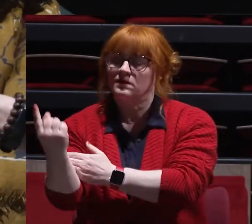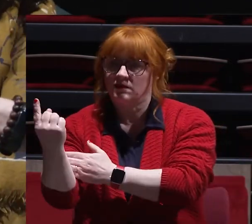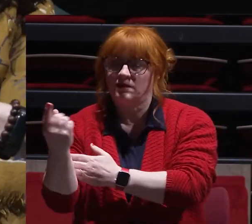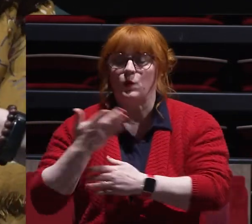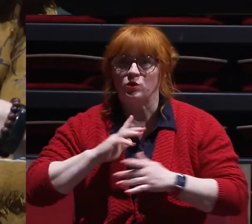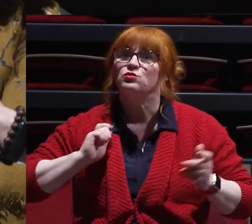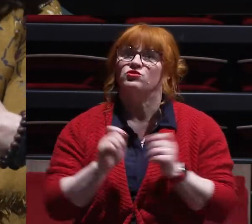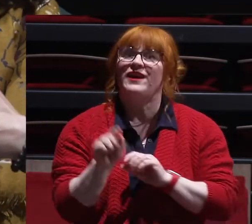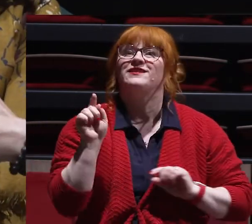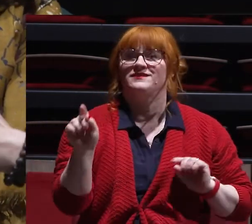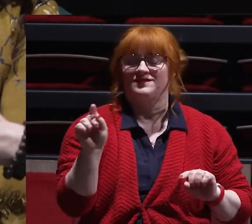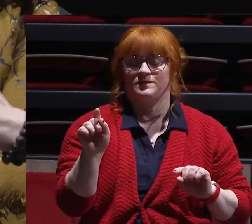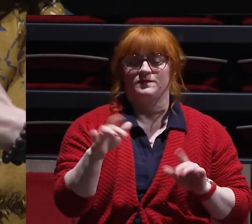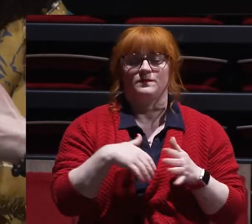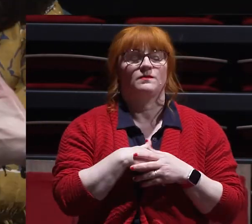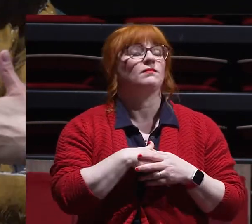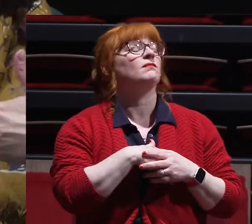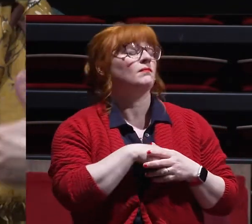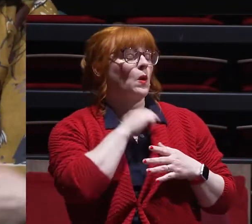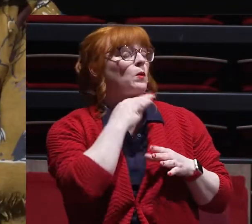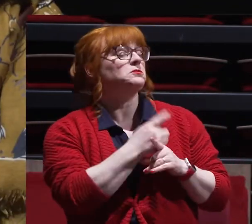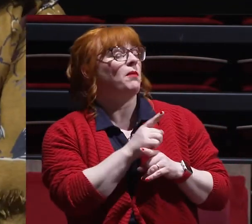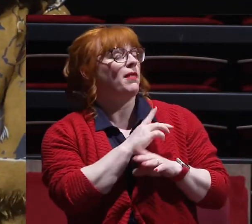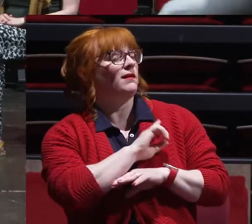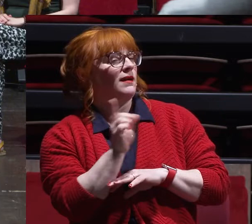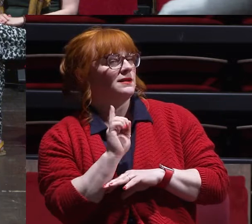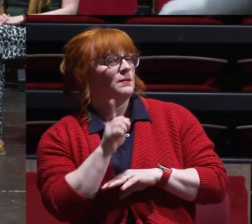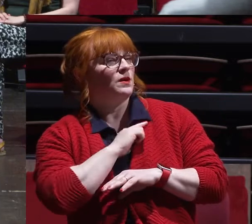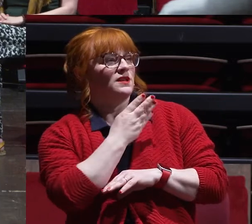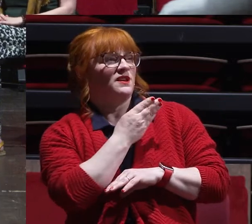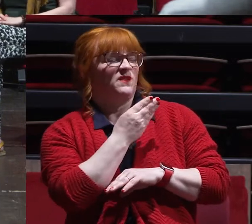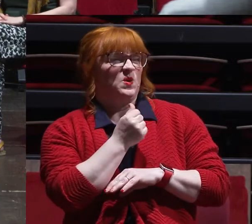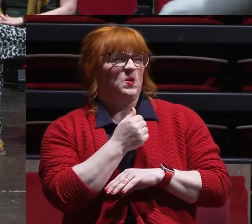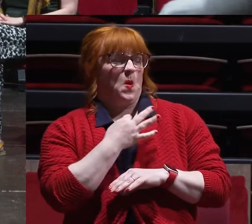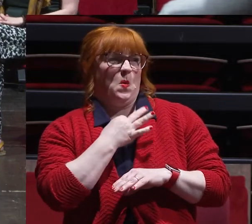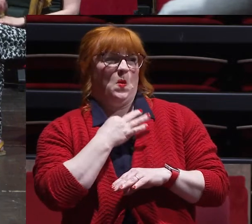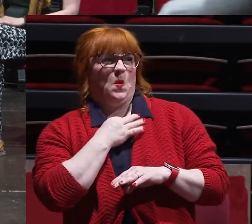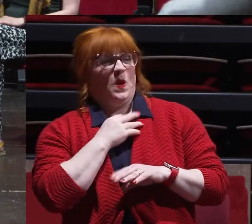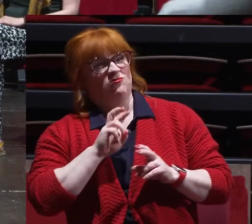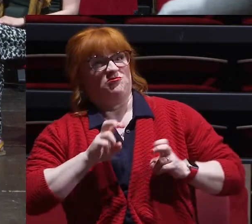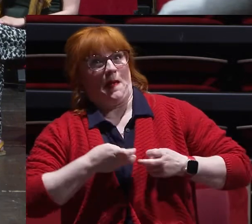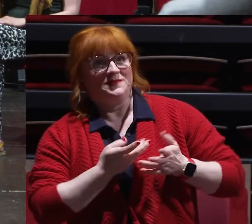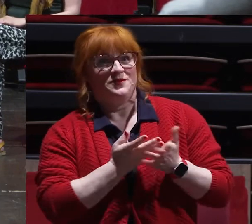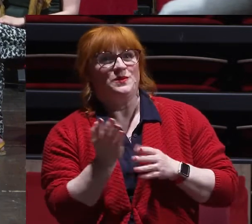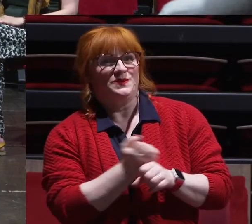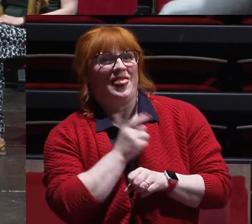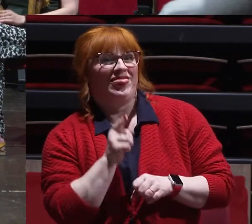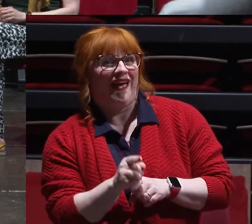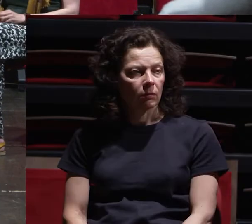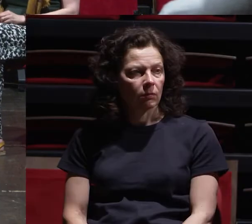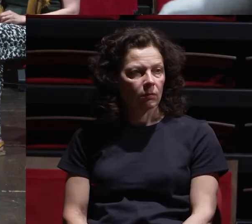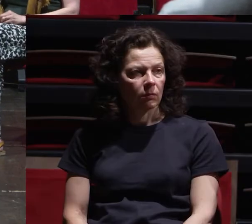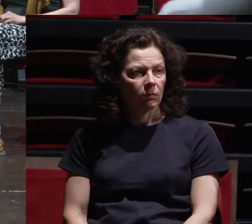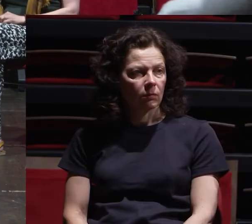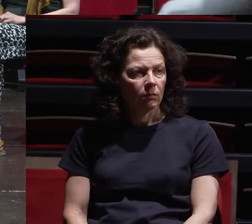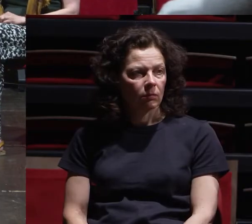tick-on effect will happen in a timeline. We'll come back to that later, because there's a few elephant traps along